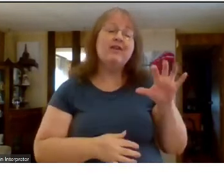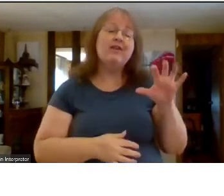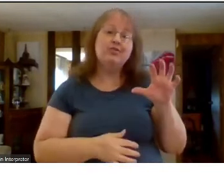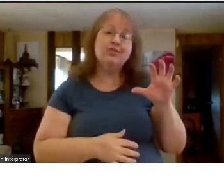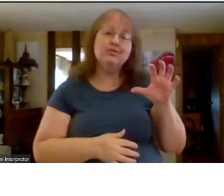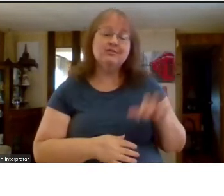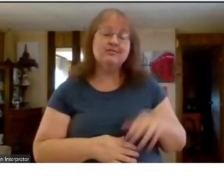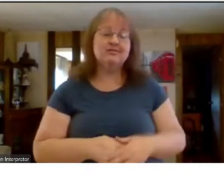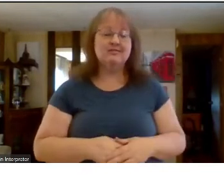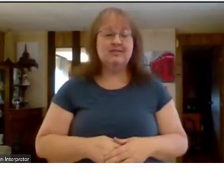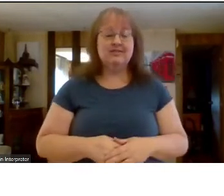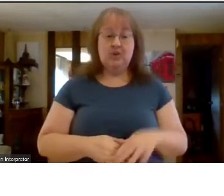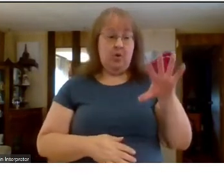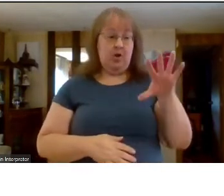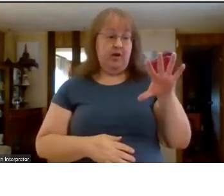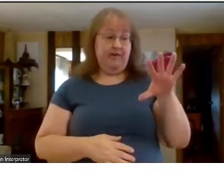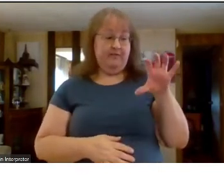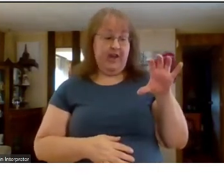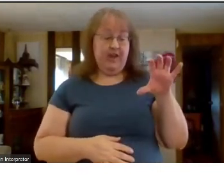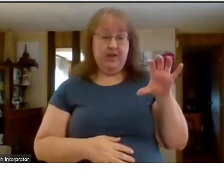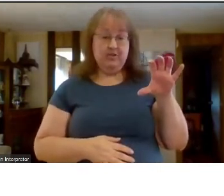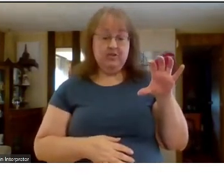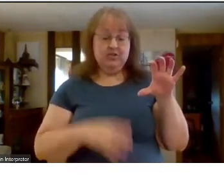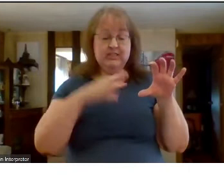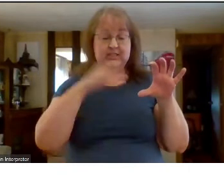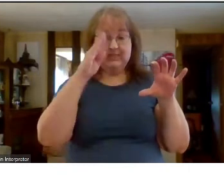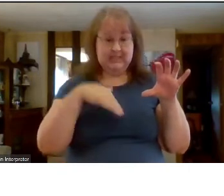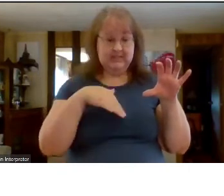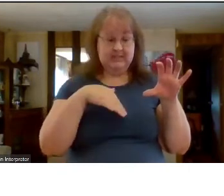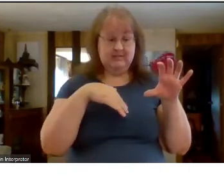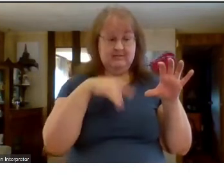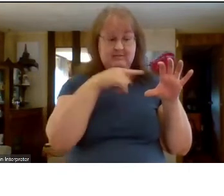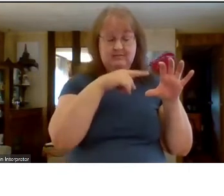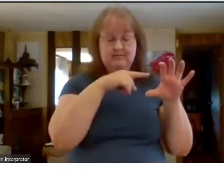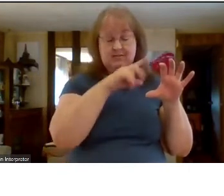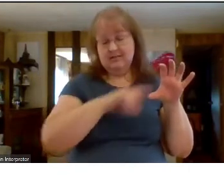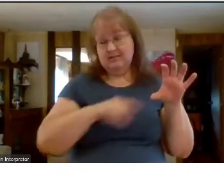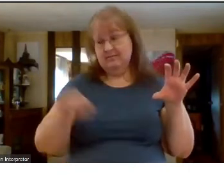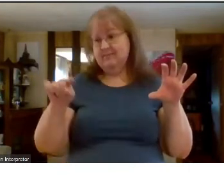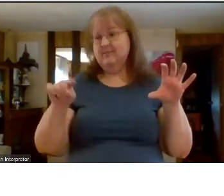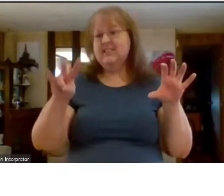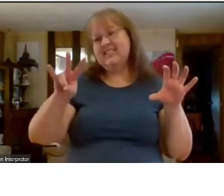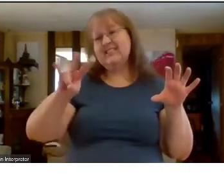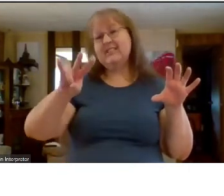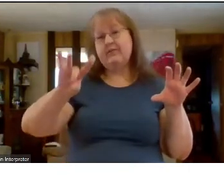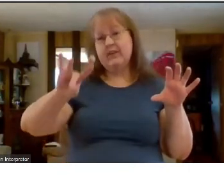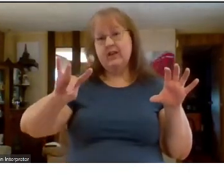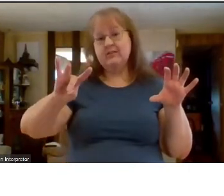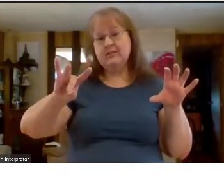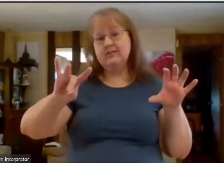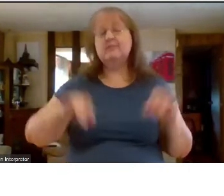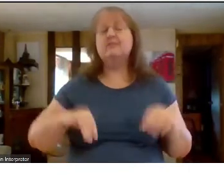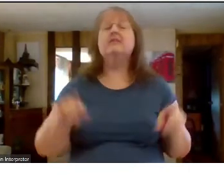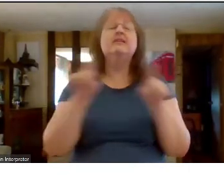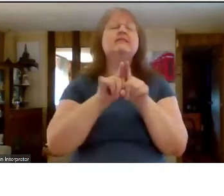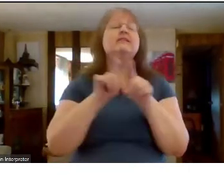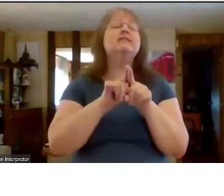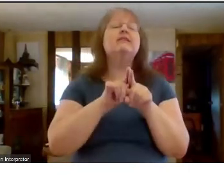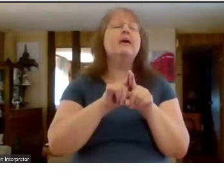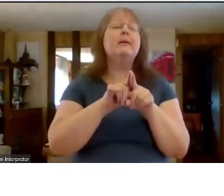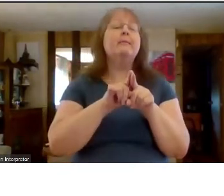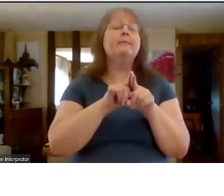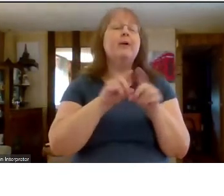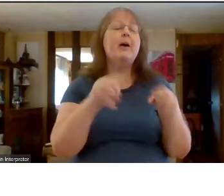part, 500, so it should equal 500. So out of 500 teens, so 78 teens out of